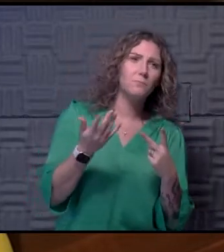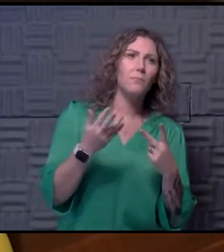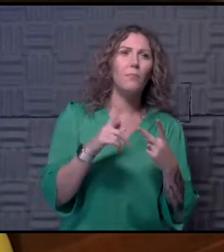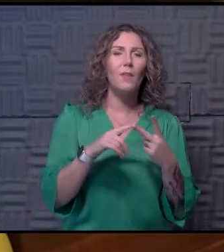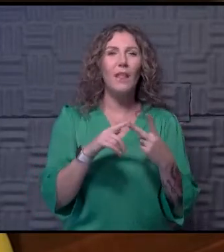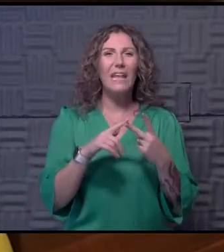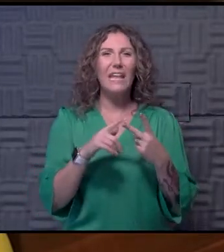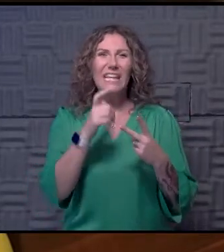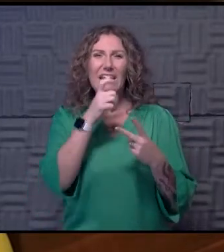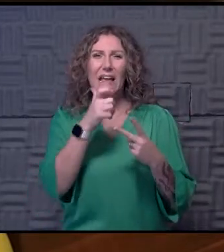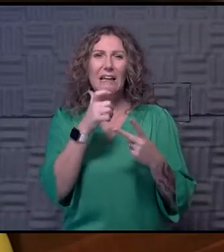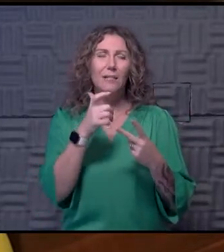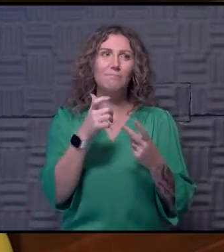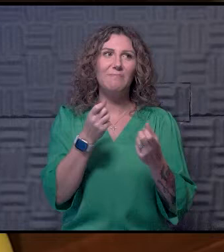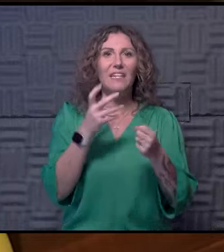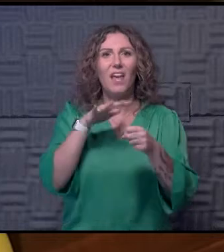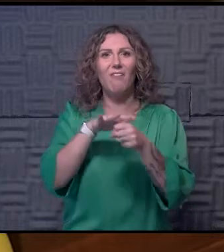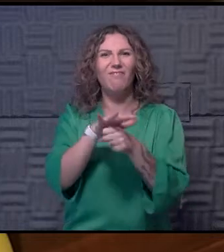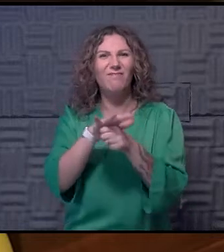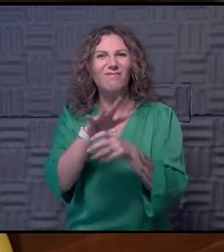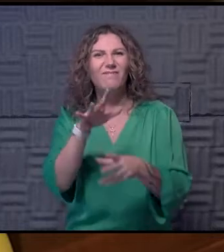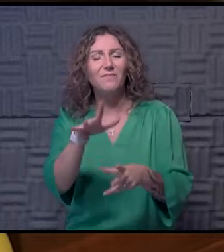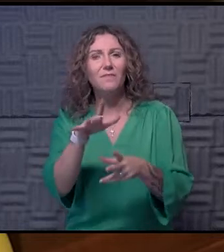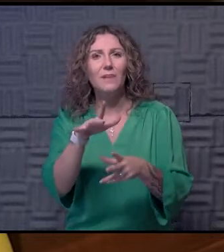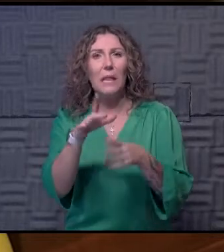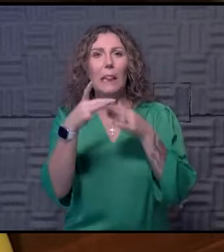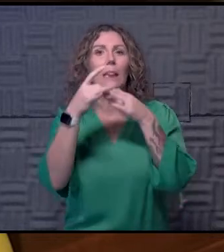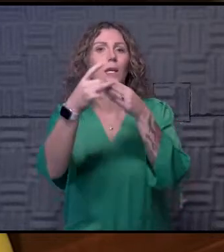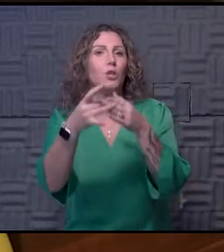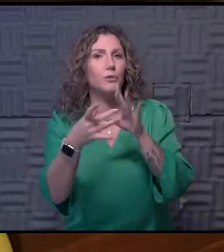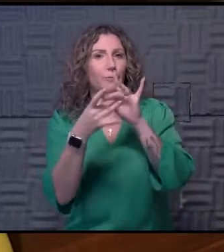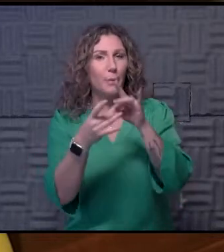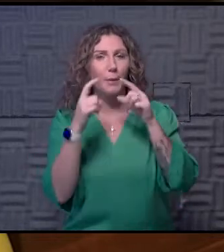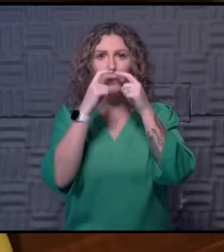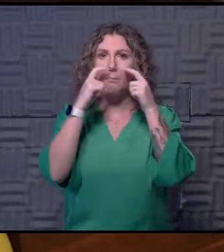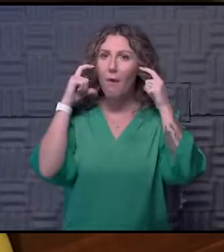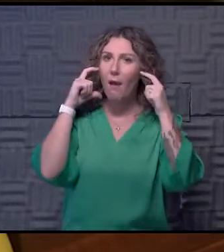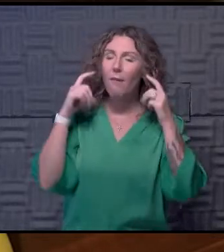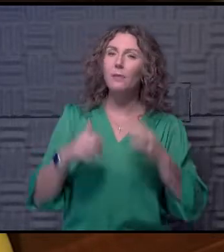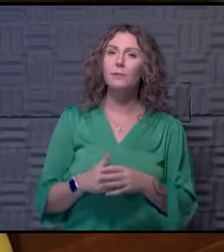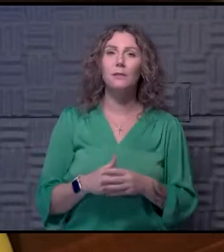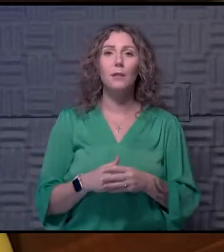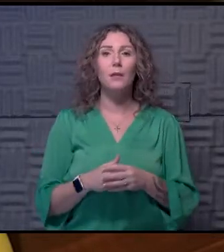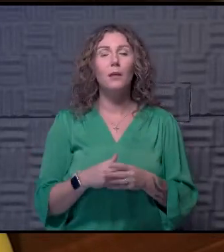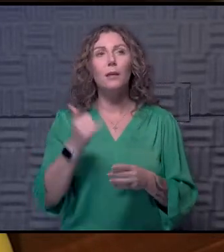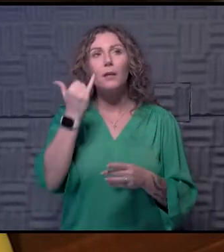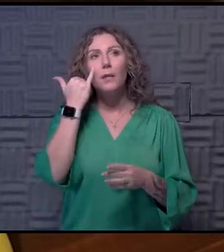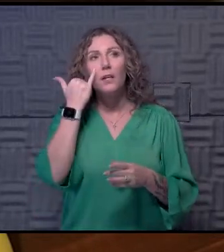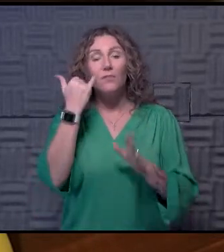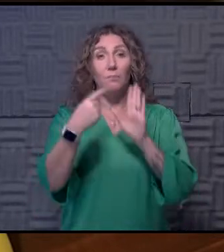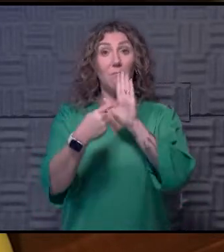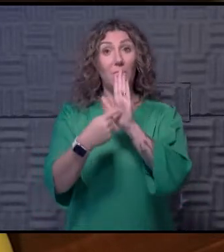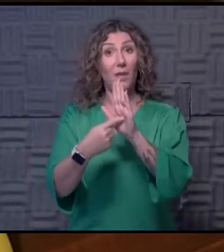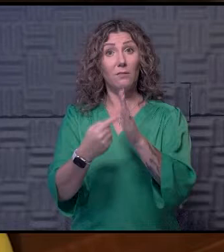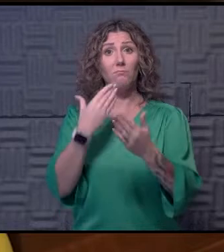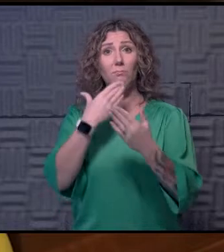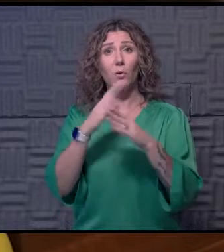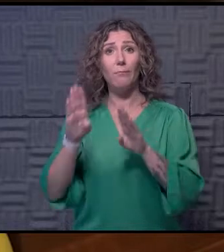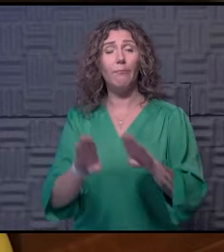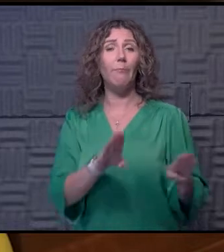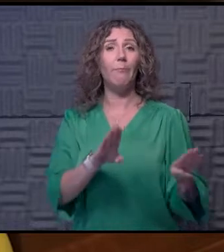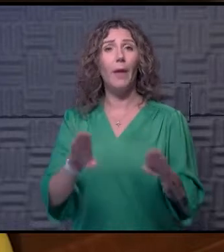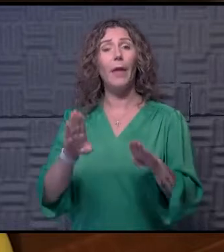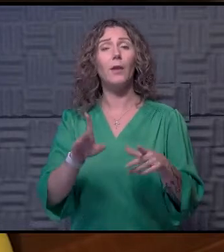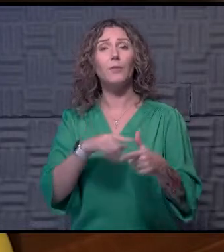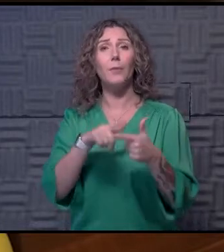a lack of leadership about wearing masks. If we have it modeled as good behavior, I think